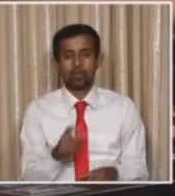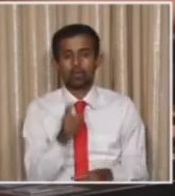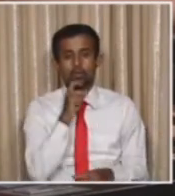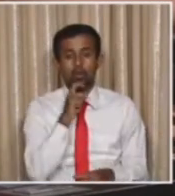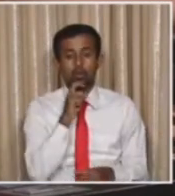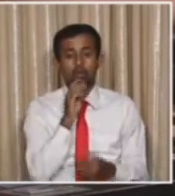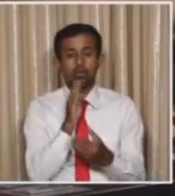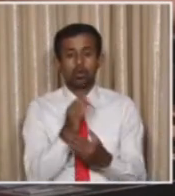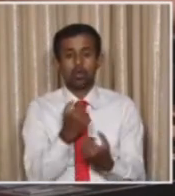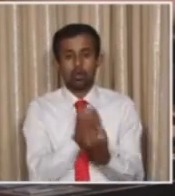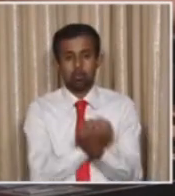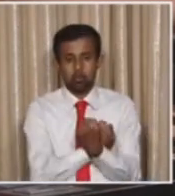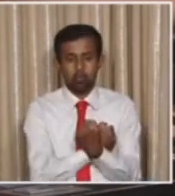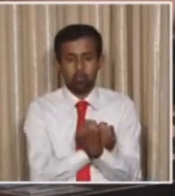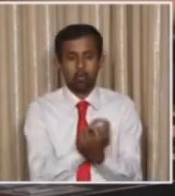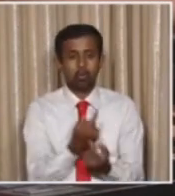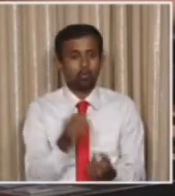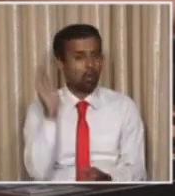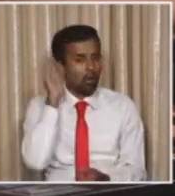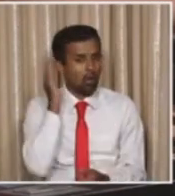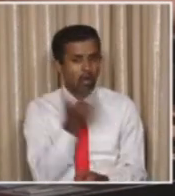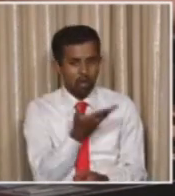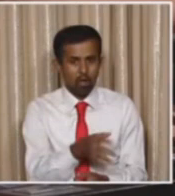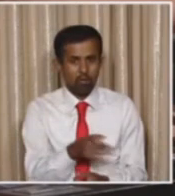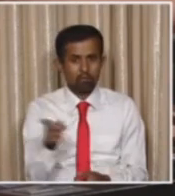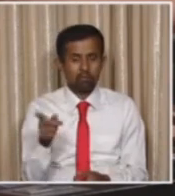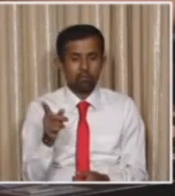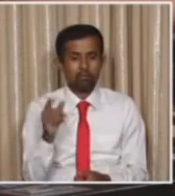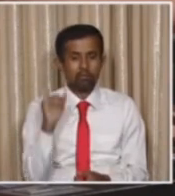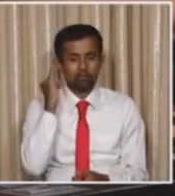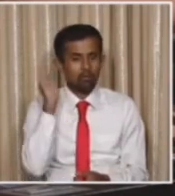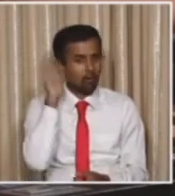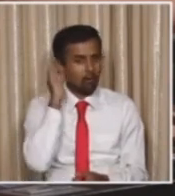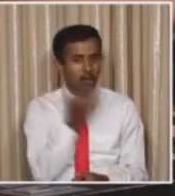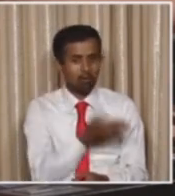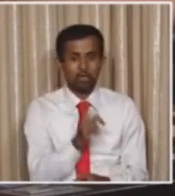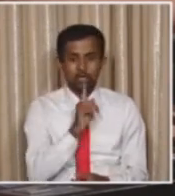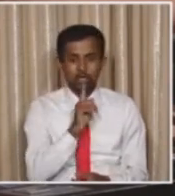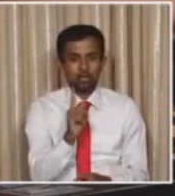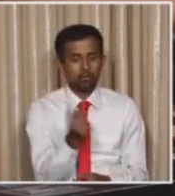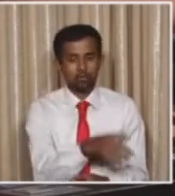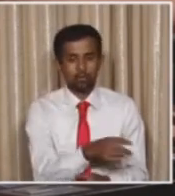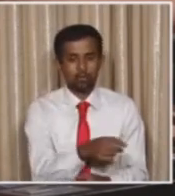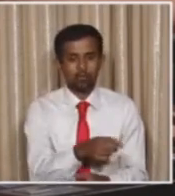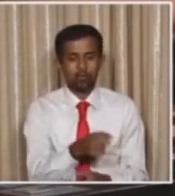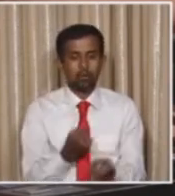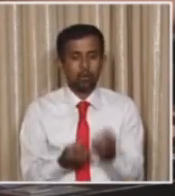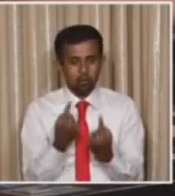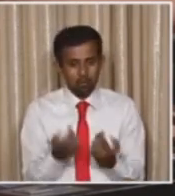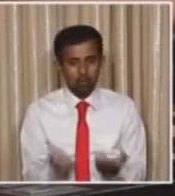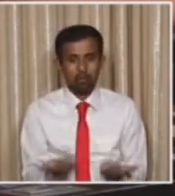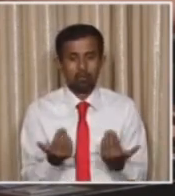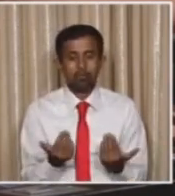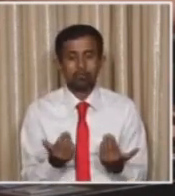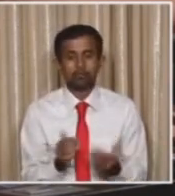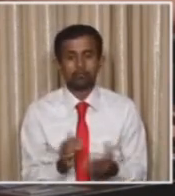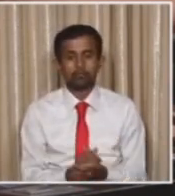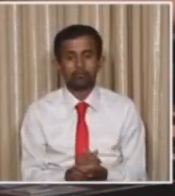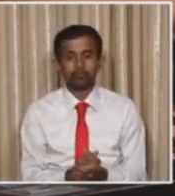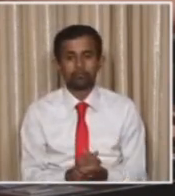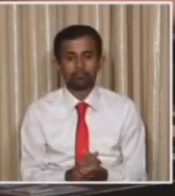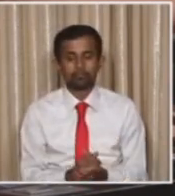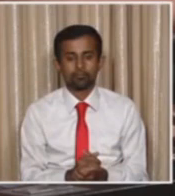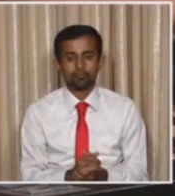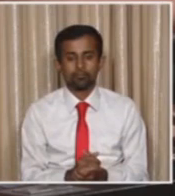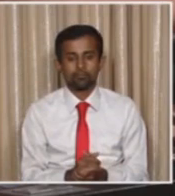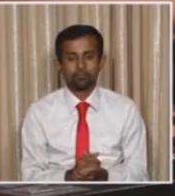police superiors in the northern province to carry out an investigation and an inquiry into the OIC